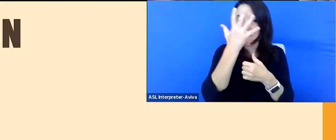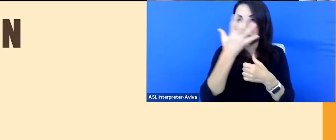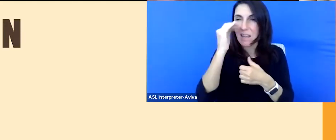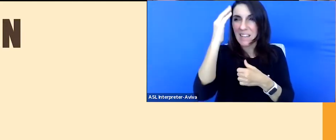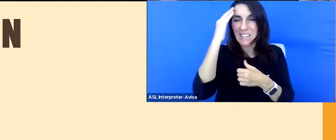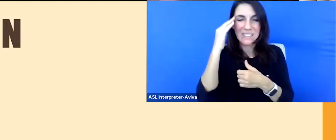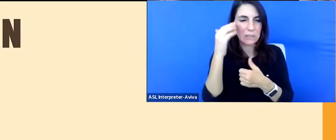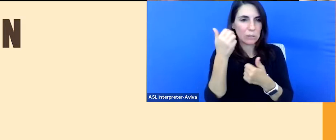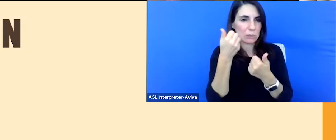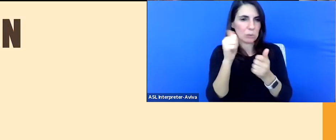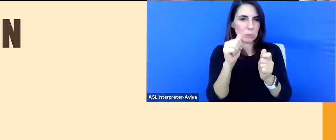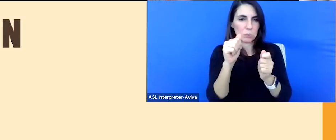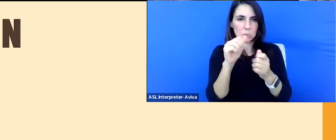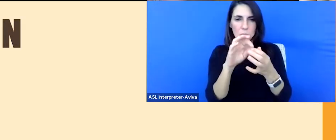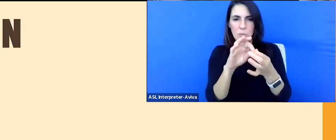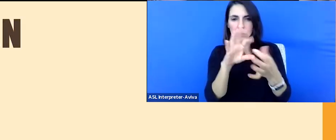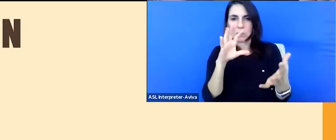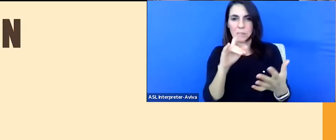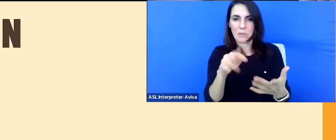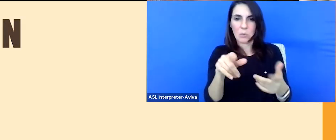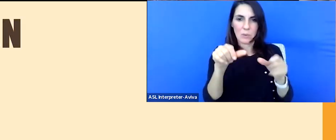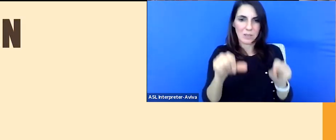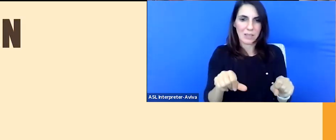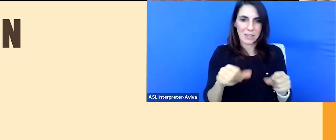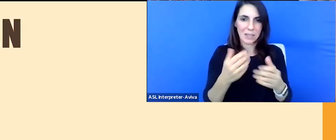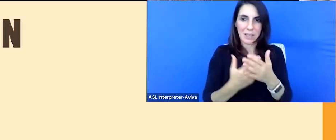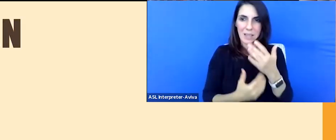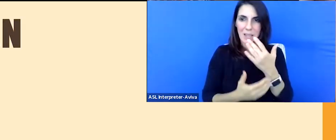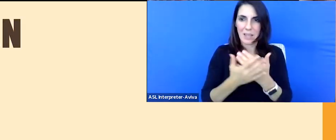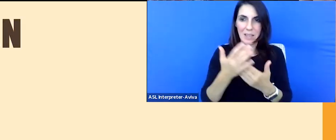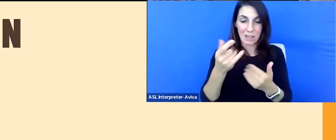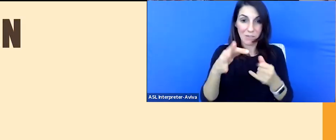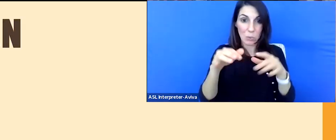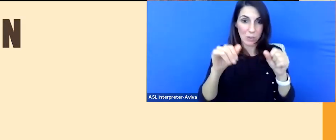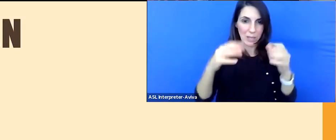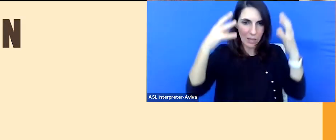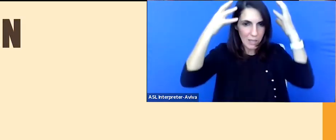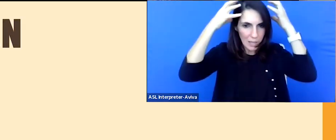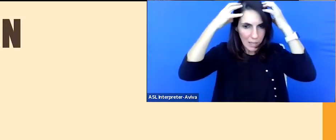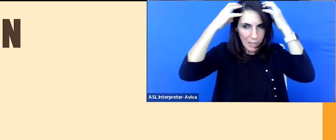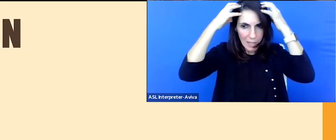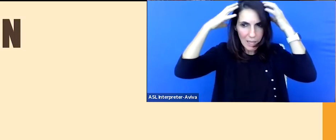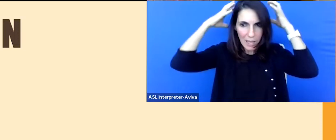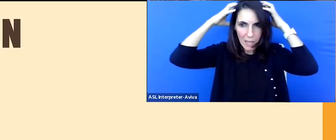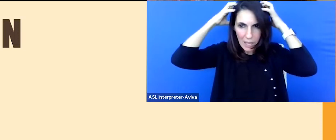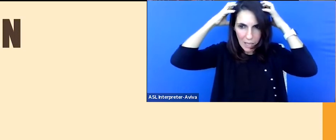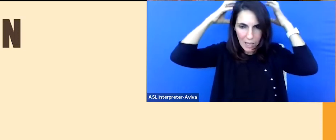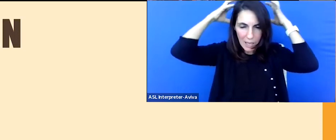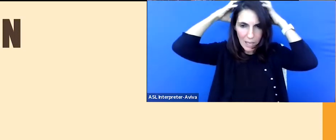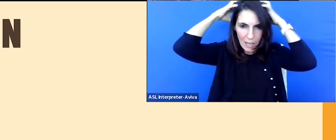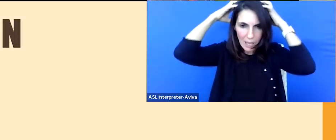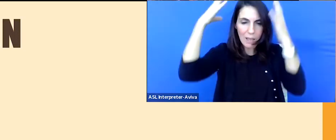And as you're able, take your hands and gently rub the top of